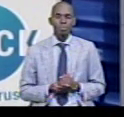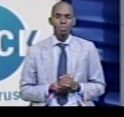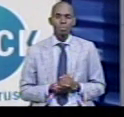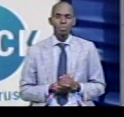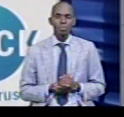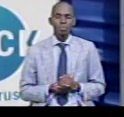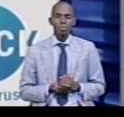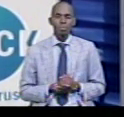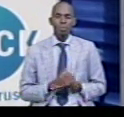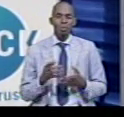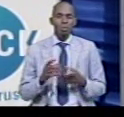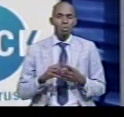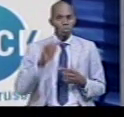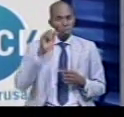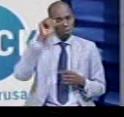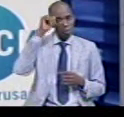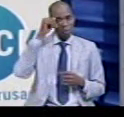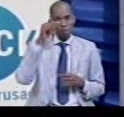April